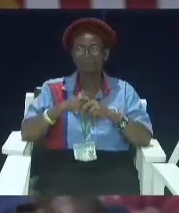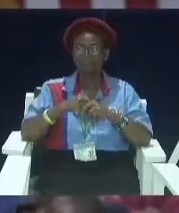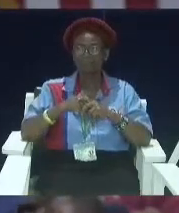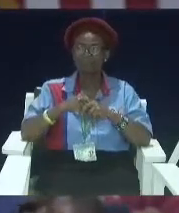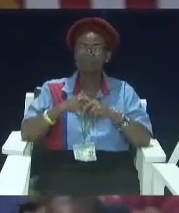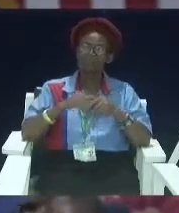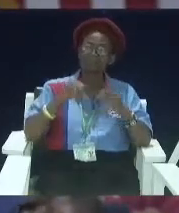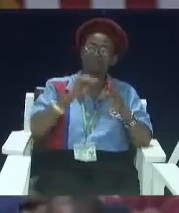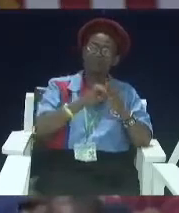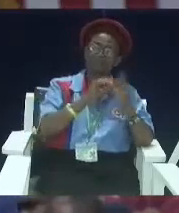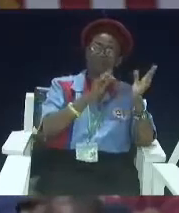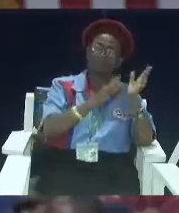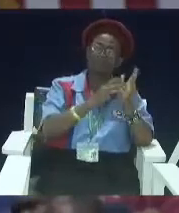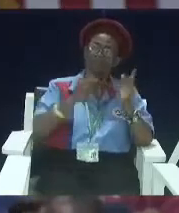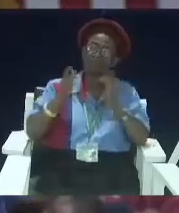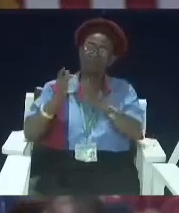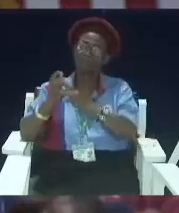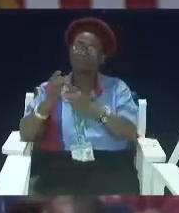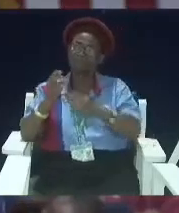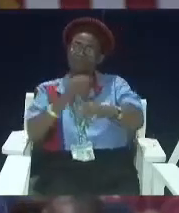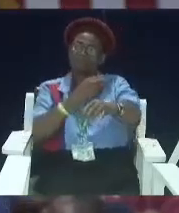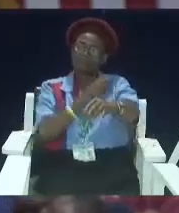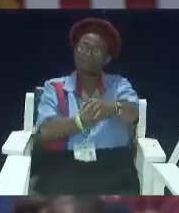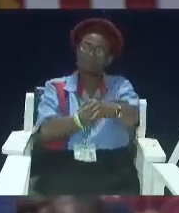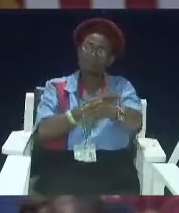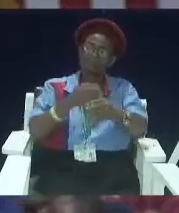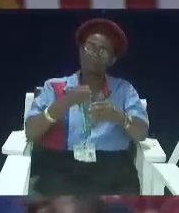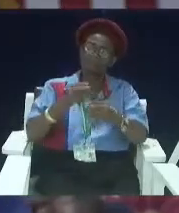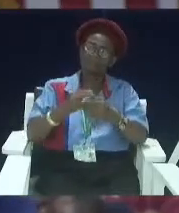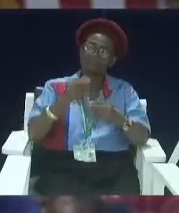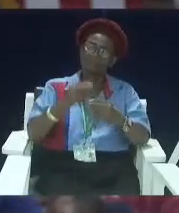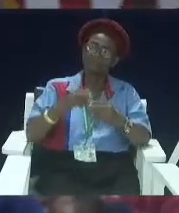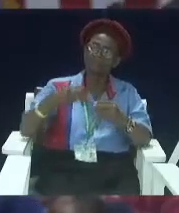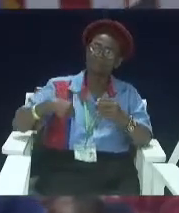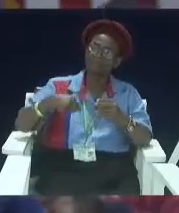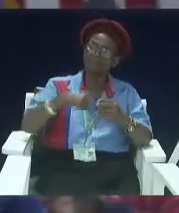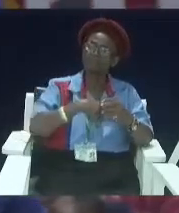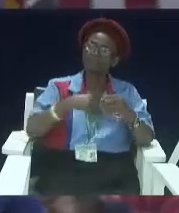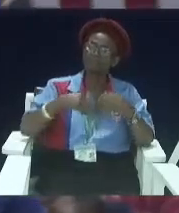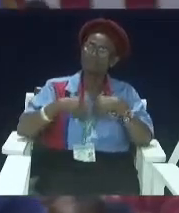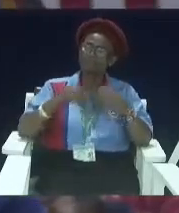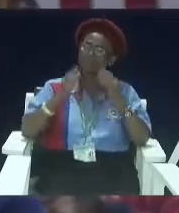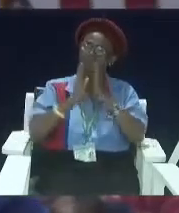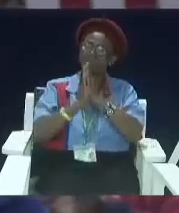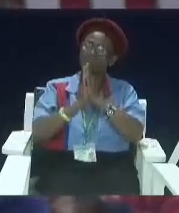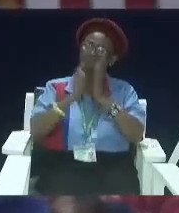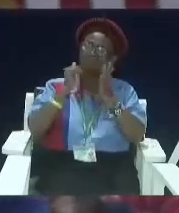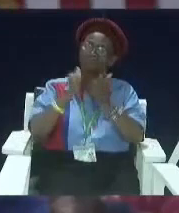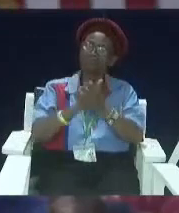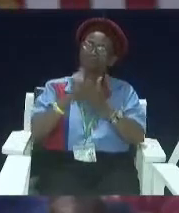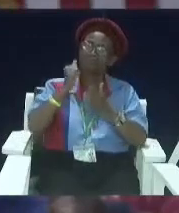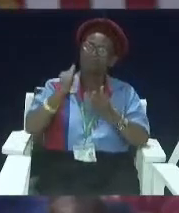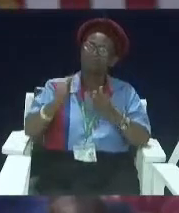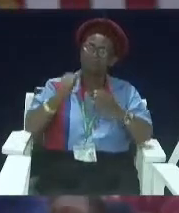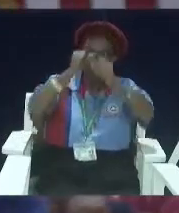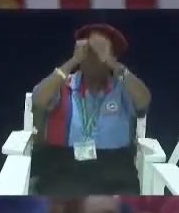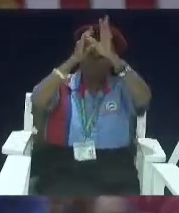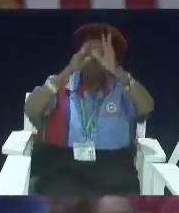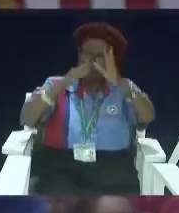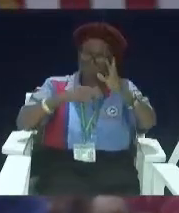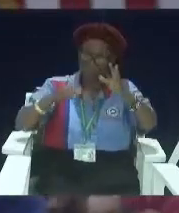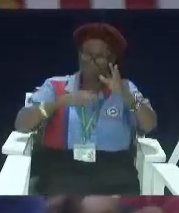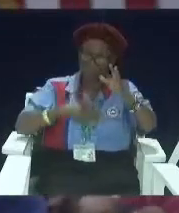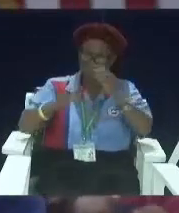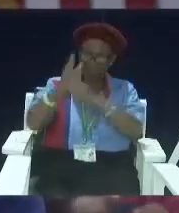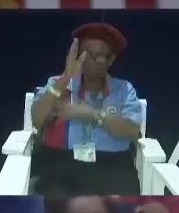In Jesus' mighty name, we have prayed. Amen. My Father, my God, I want to